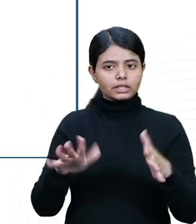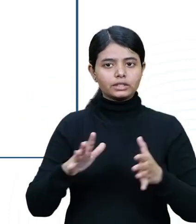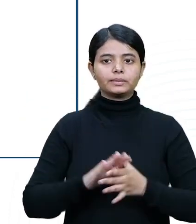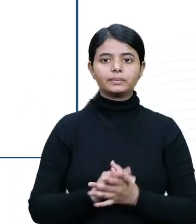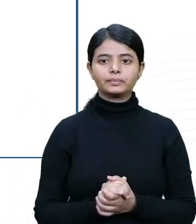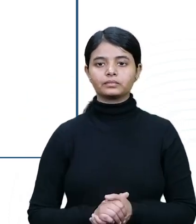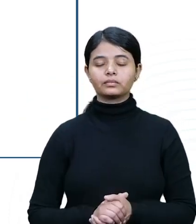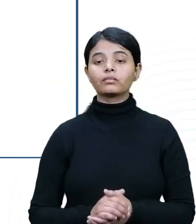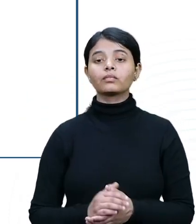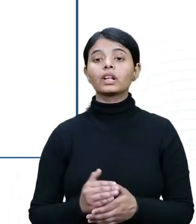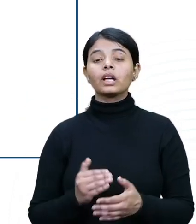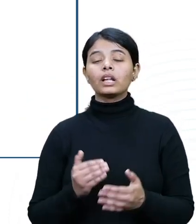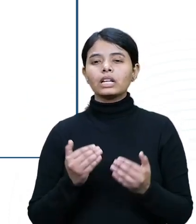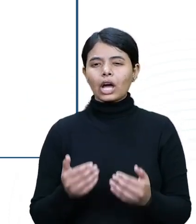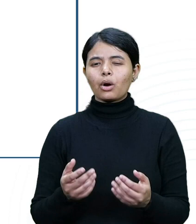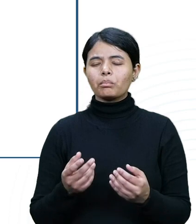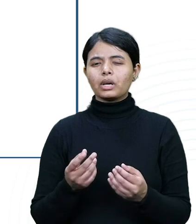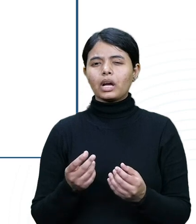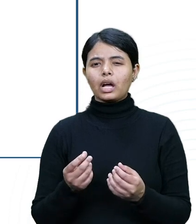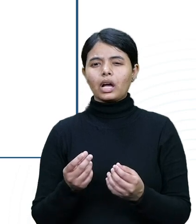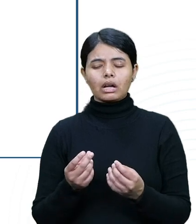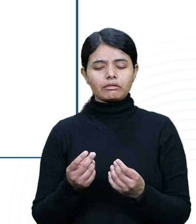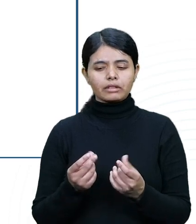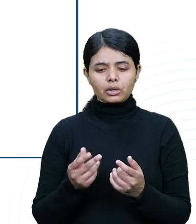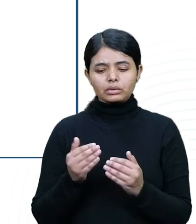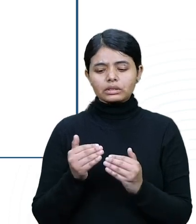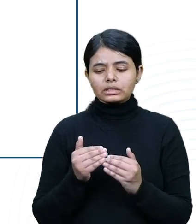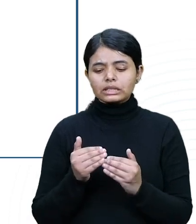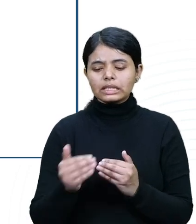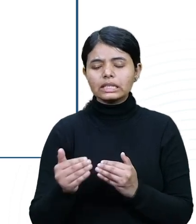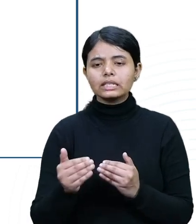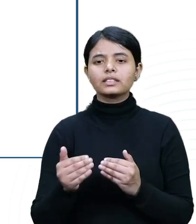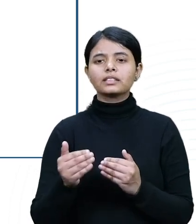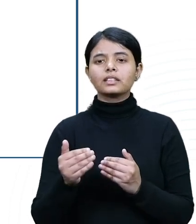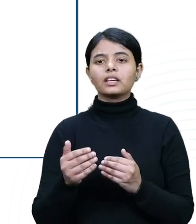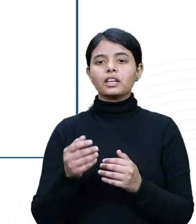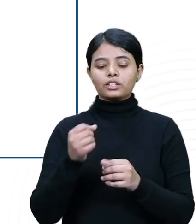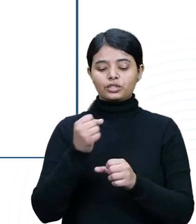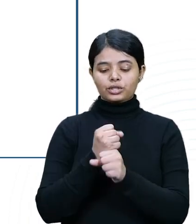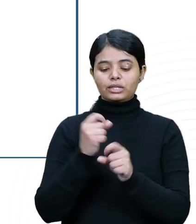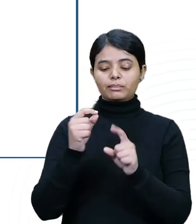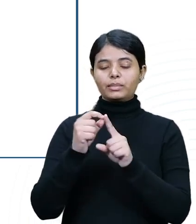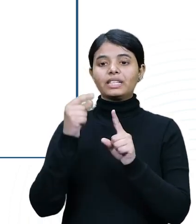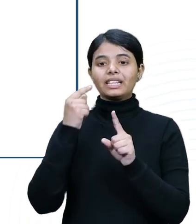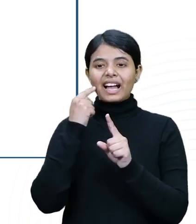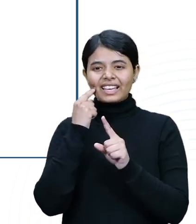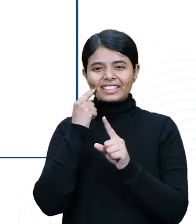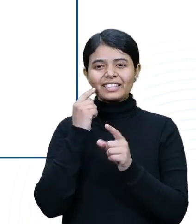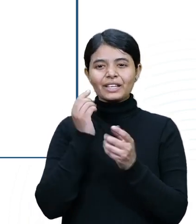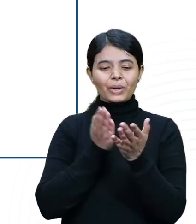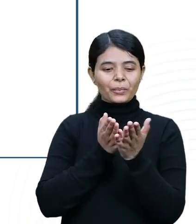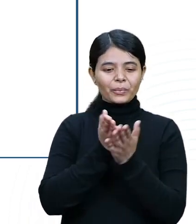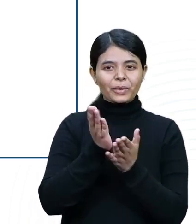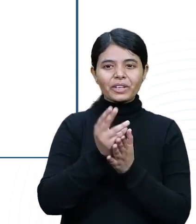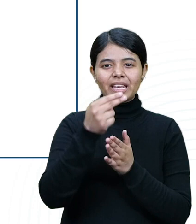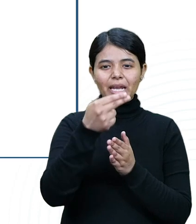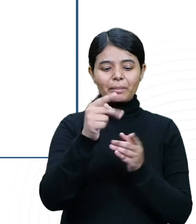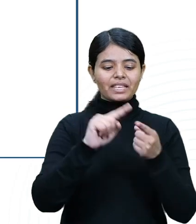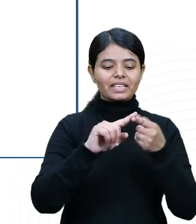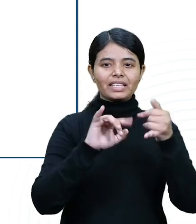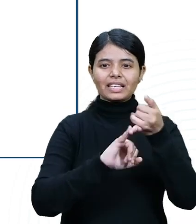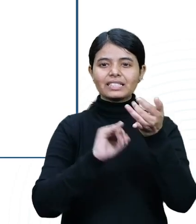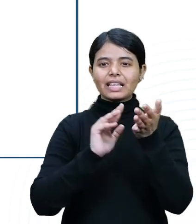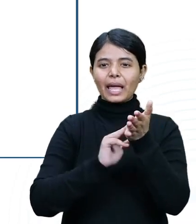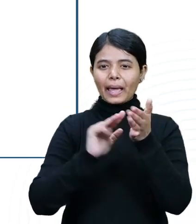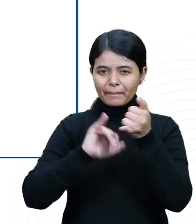the glycans separated from lipid and protein, we permethylate the glycan and then analyze them using electrospray mass spec.